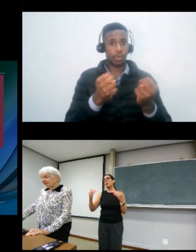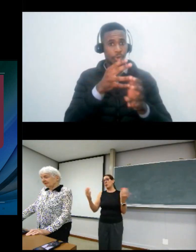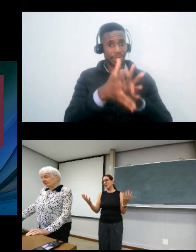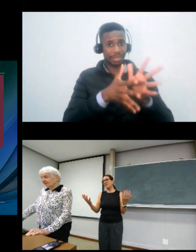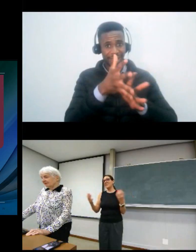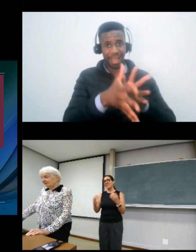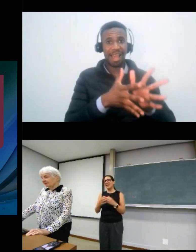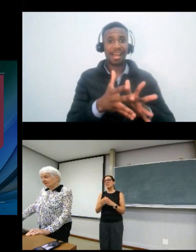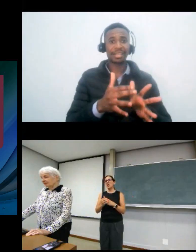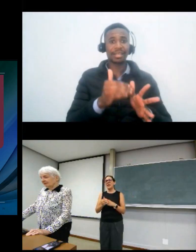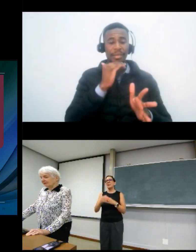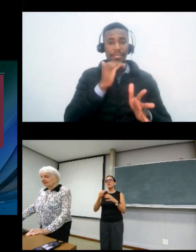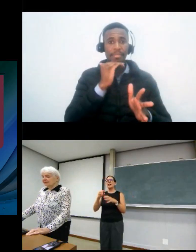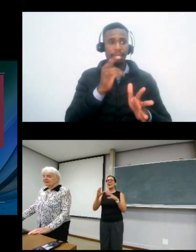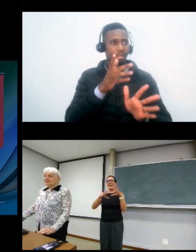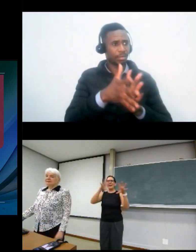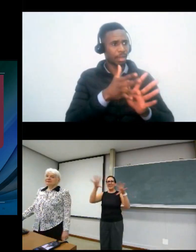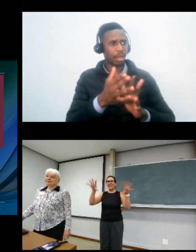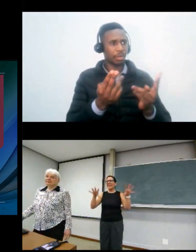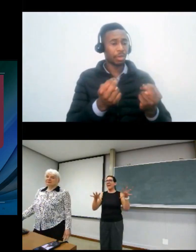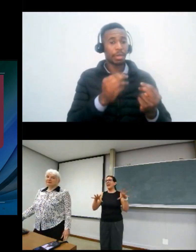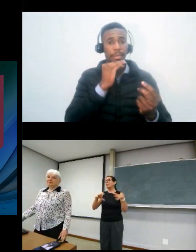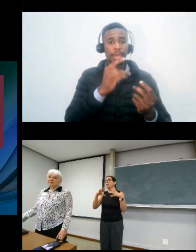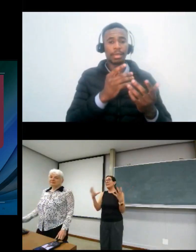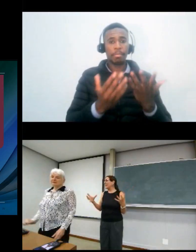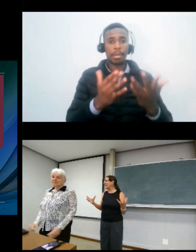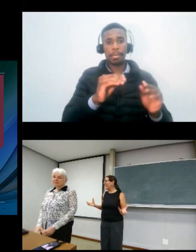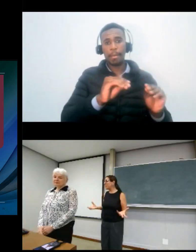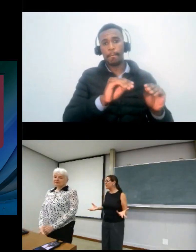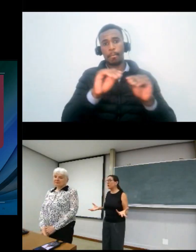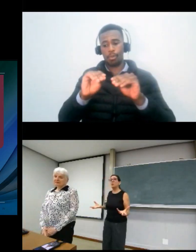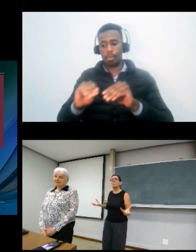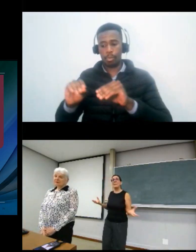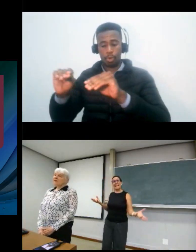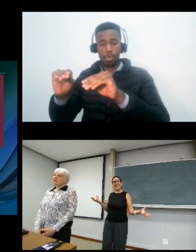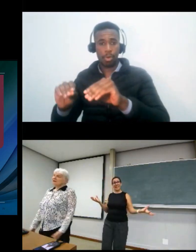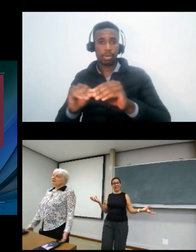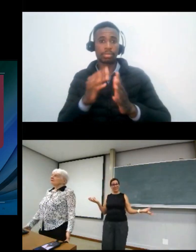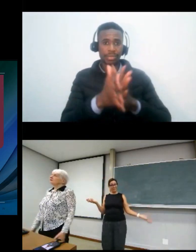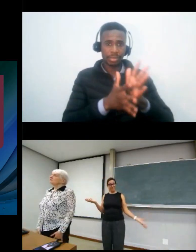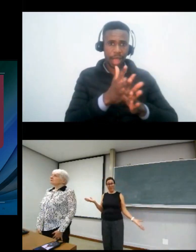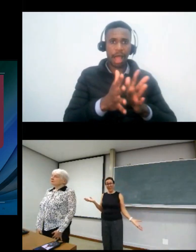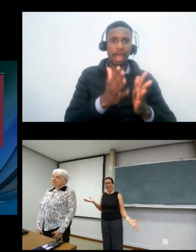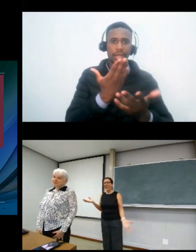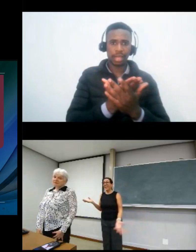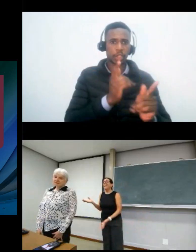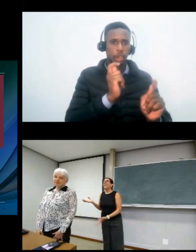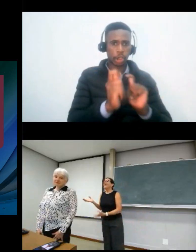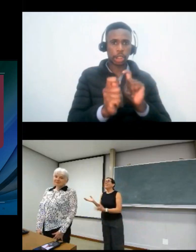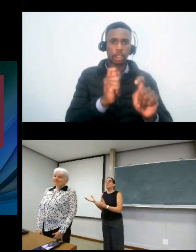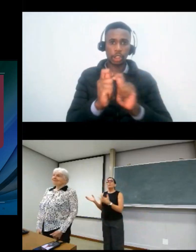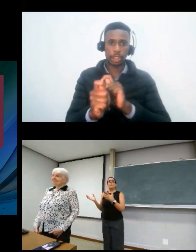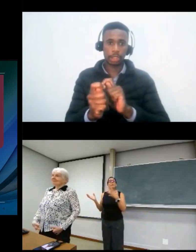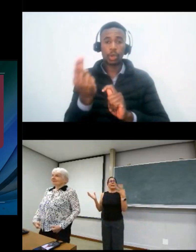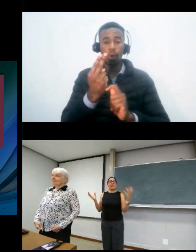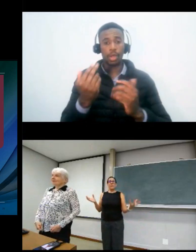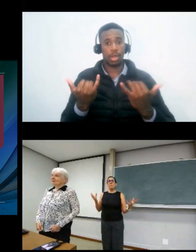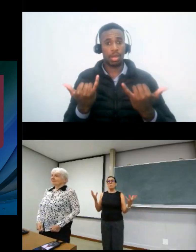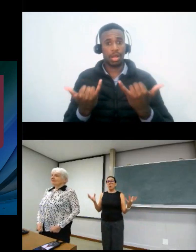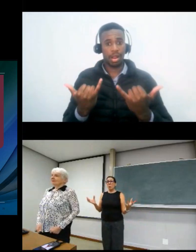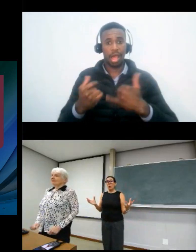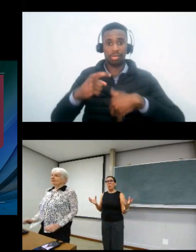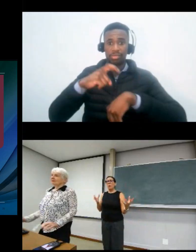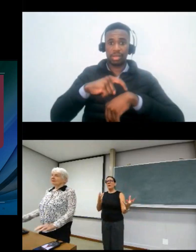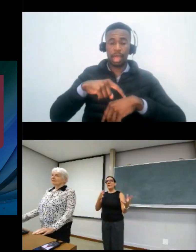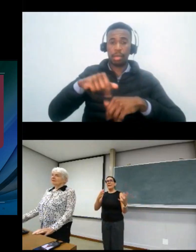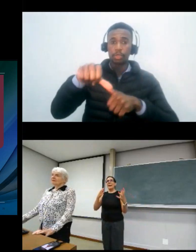cohort to cohort, signs change. And in an age of social media, we've got